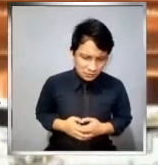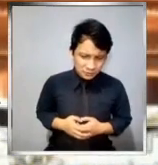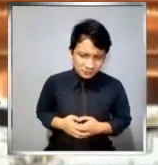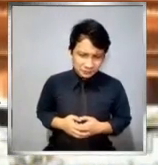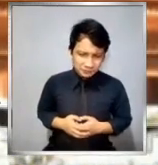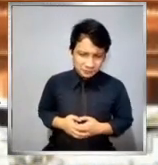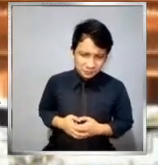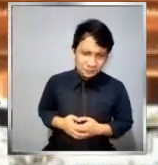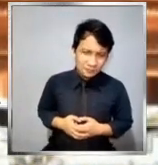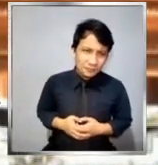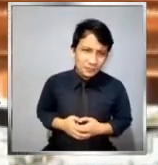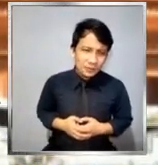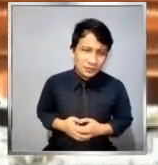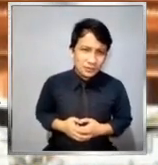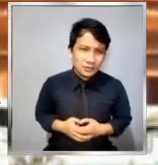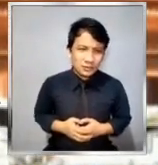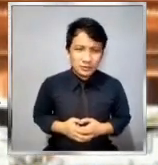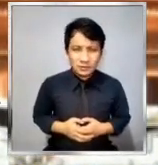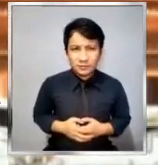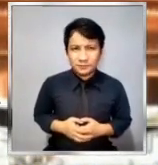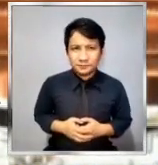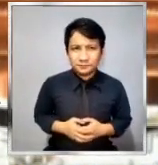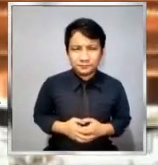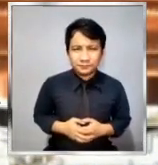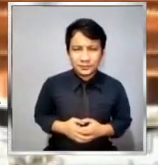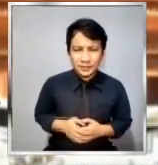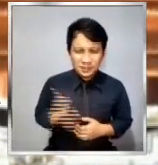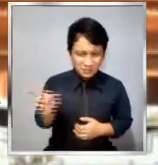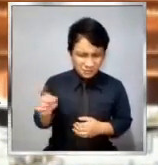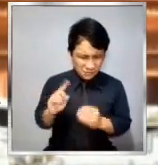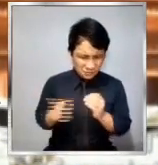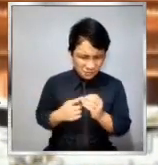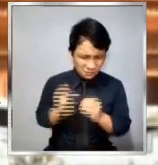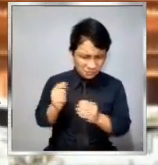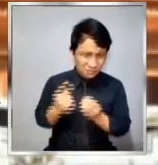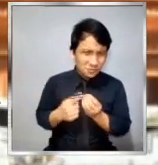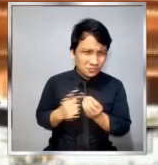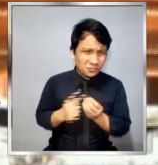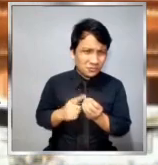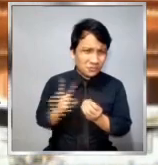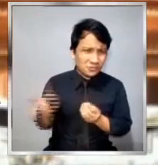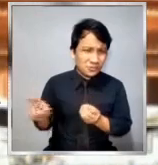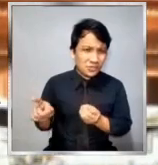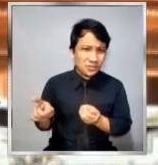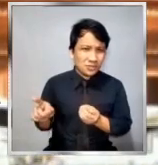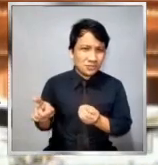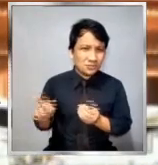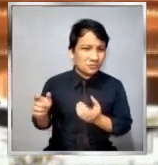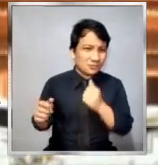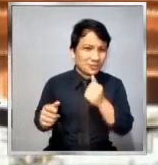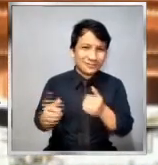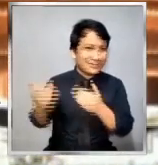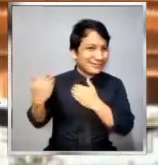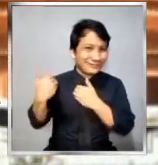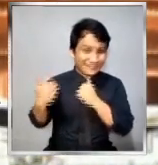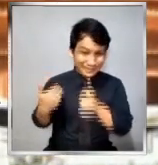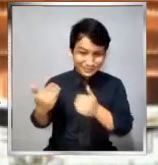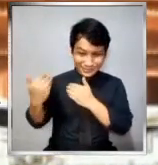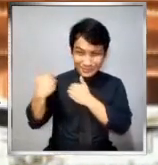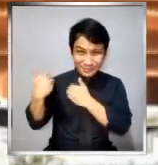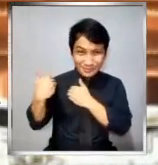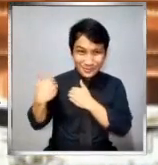well, let us see doon sa ano mo yung negligence mo. Pero, you know, if you handle a